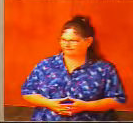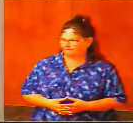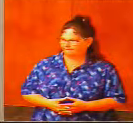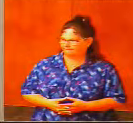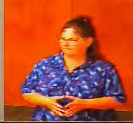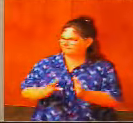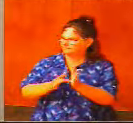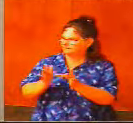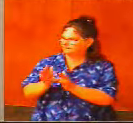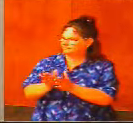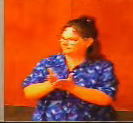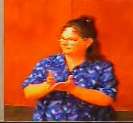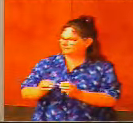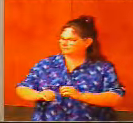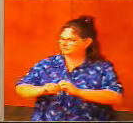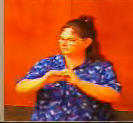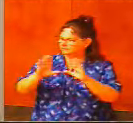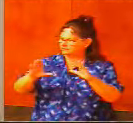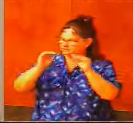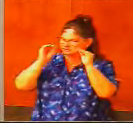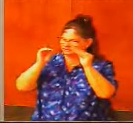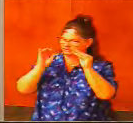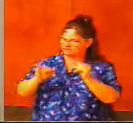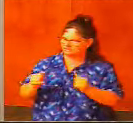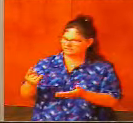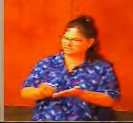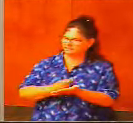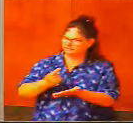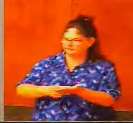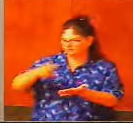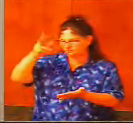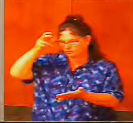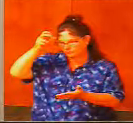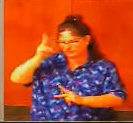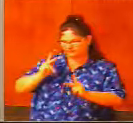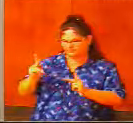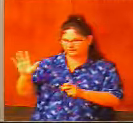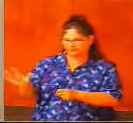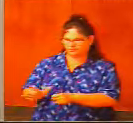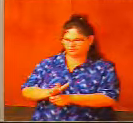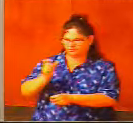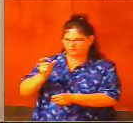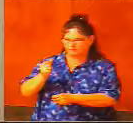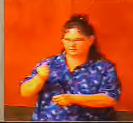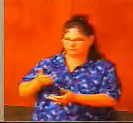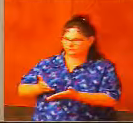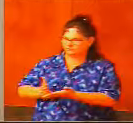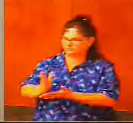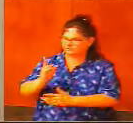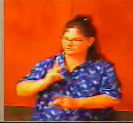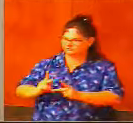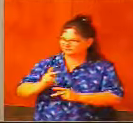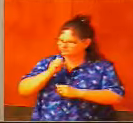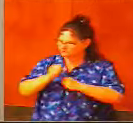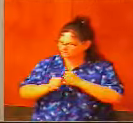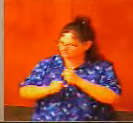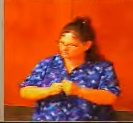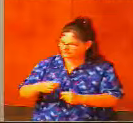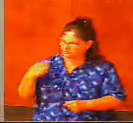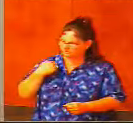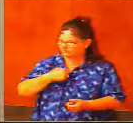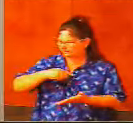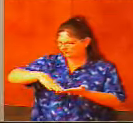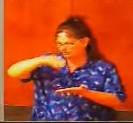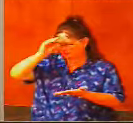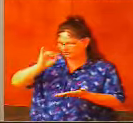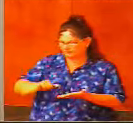The Bible clearly teaches that sometimes wicked people prosper and righteous people suffer. We learned that in our